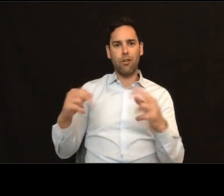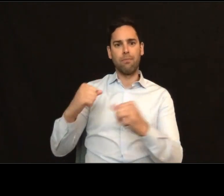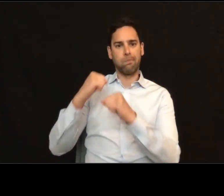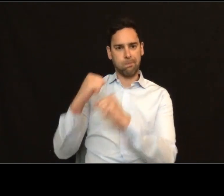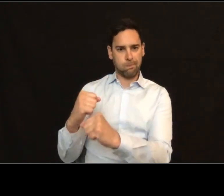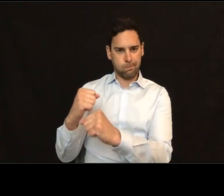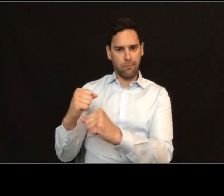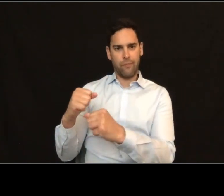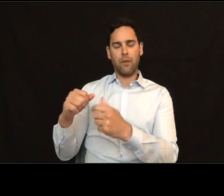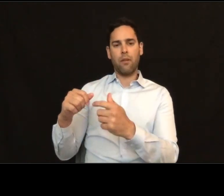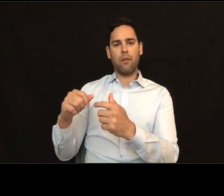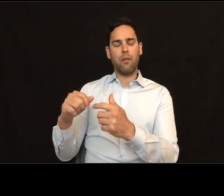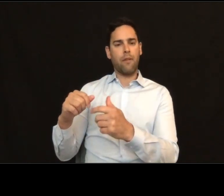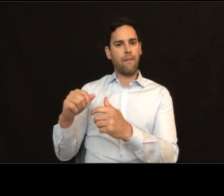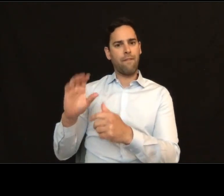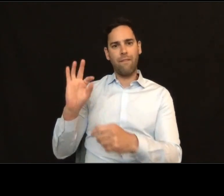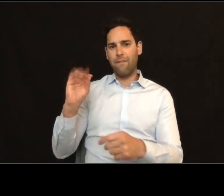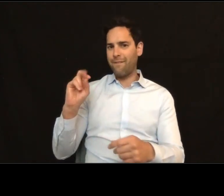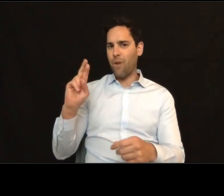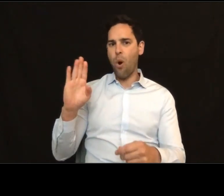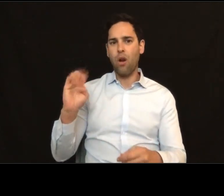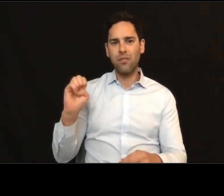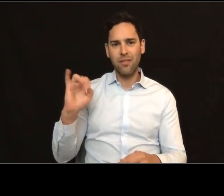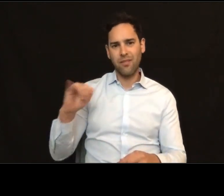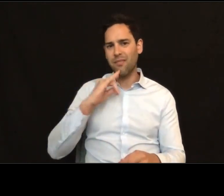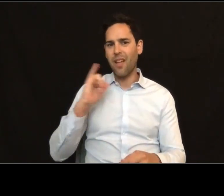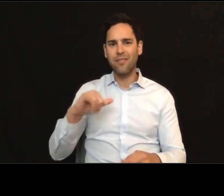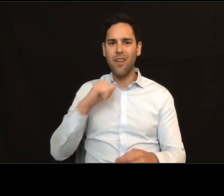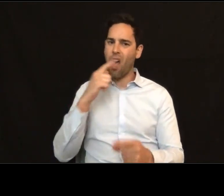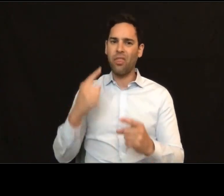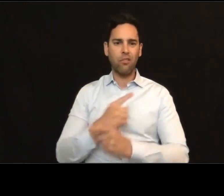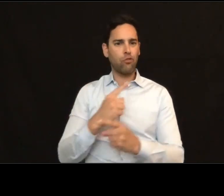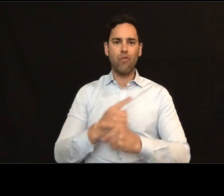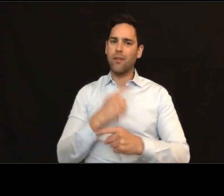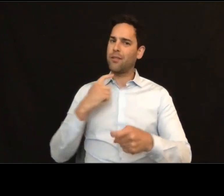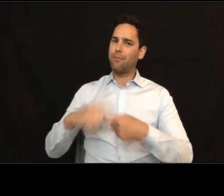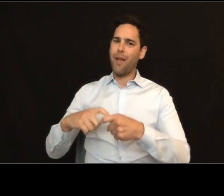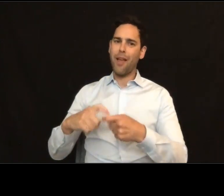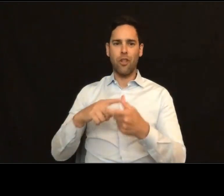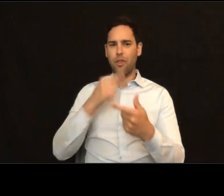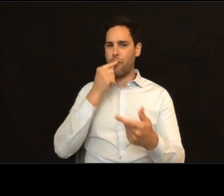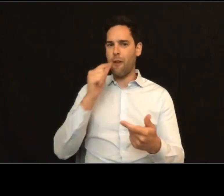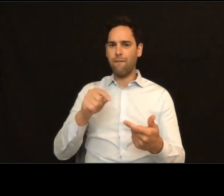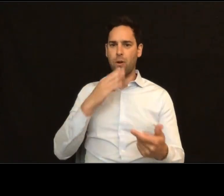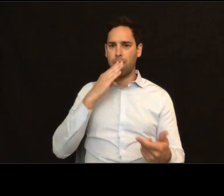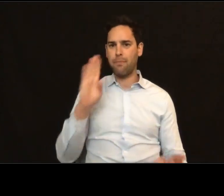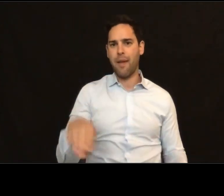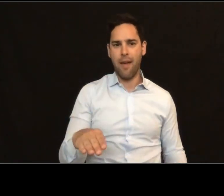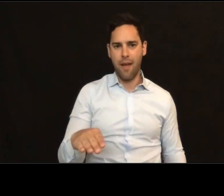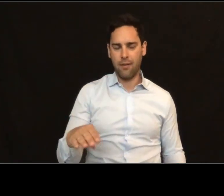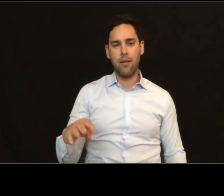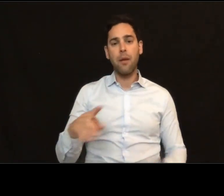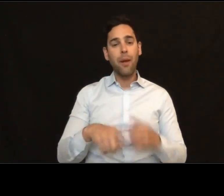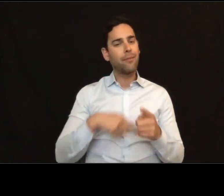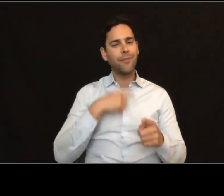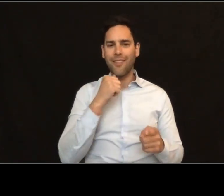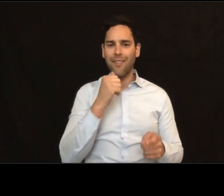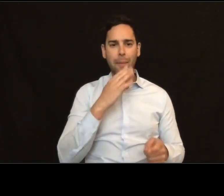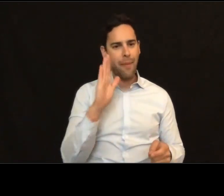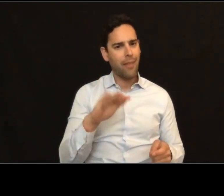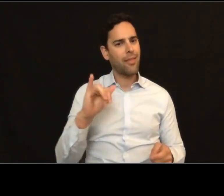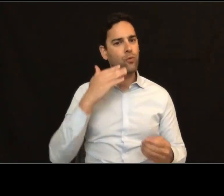force that's like, well, it's not the correct Spanish and you are bad, but I'm here to tell you that you're not bad, you're good, and it's